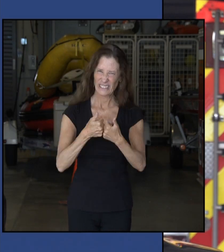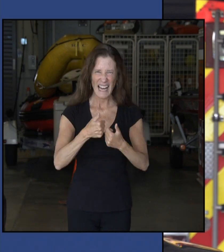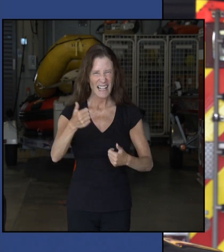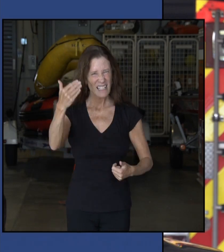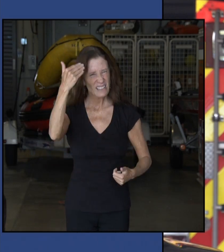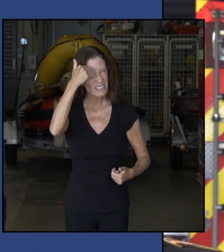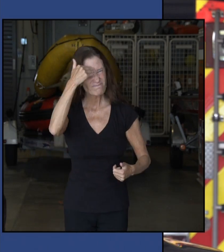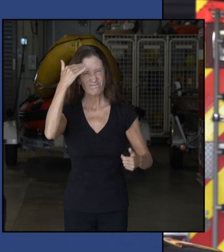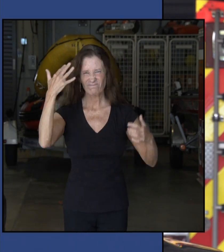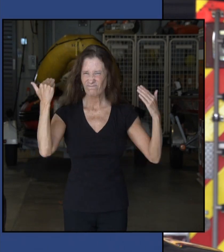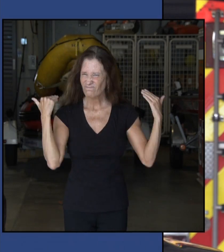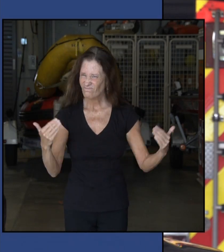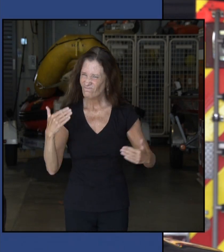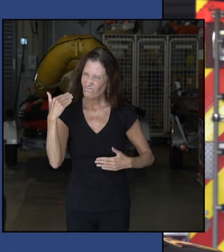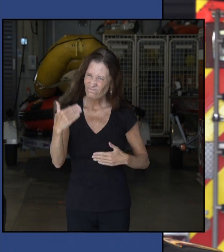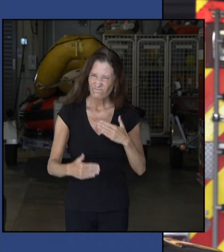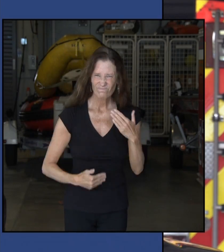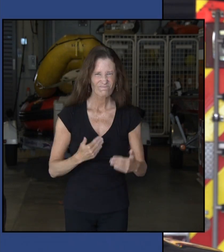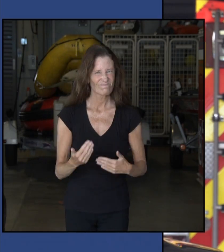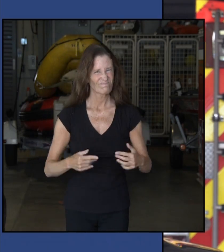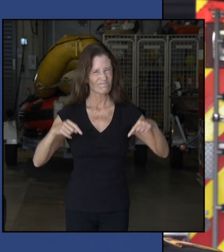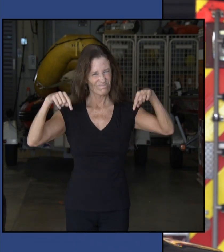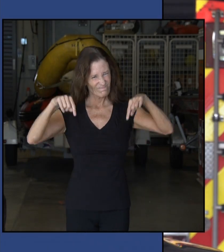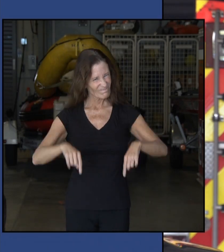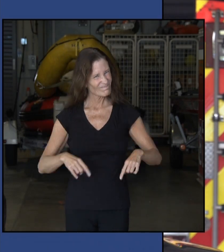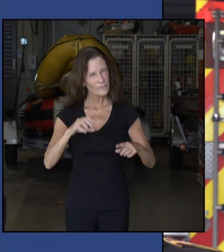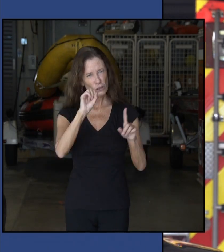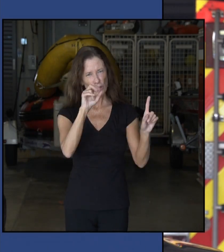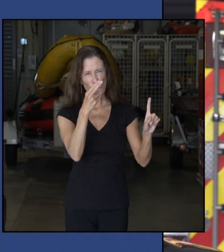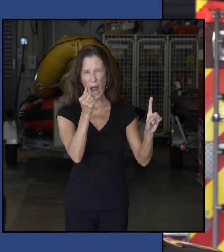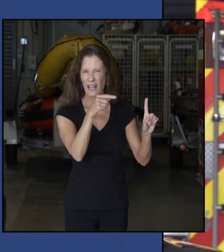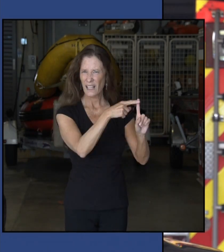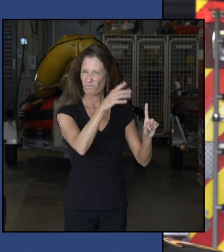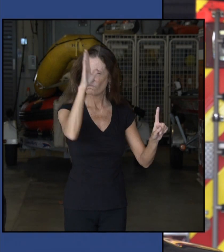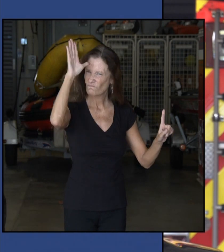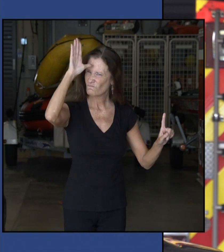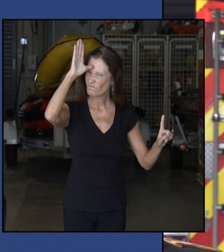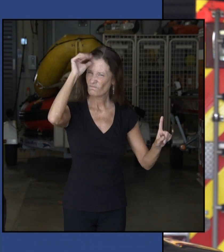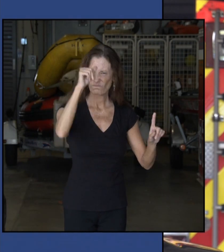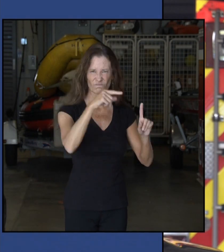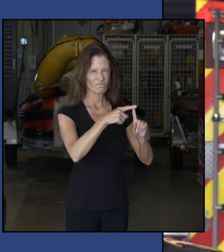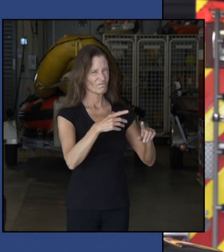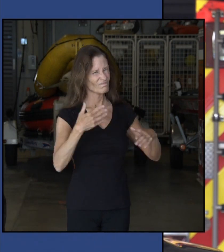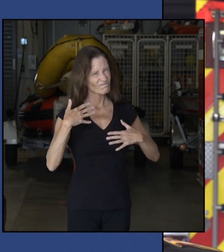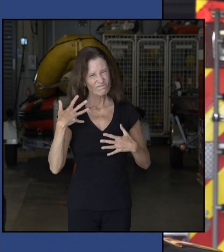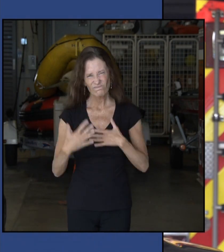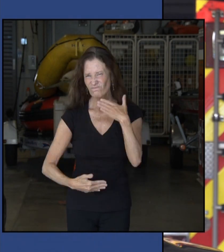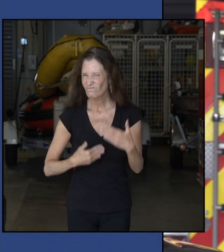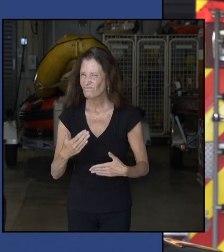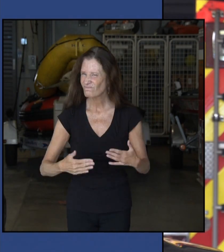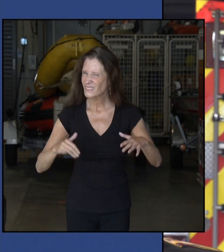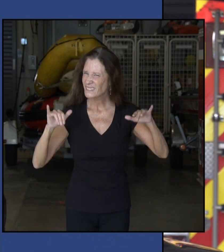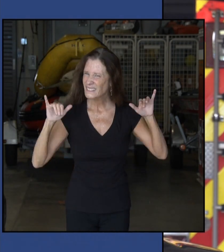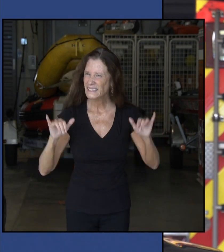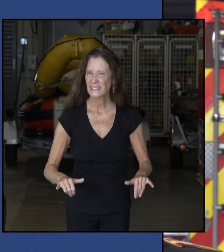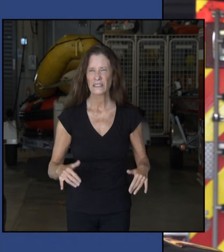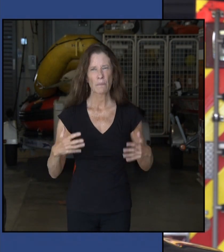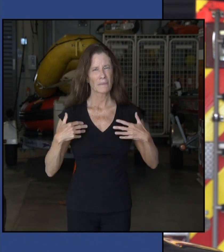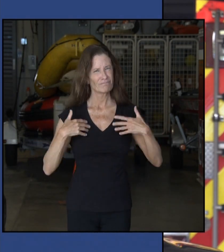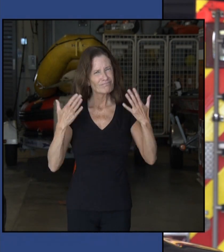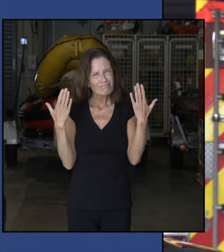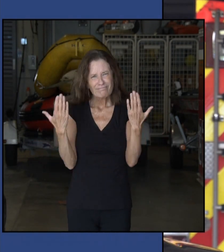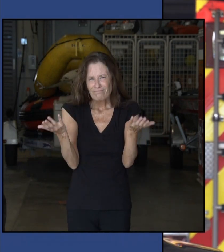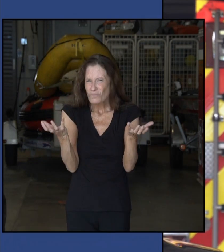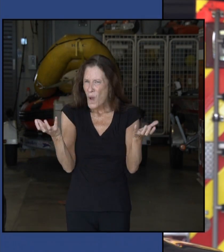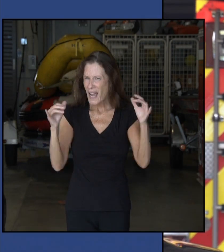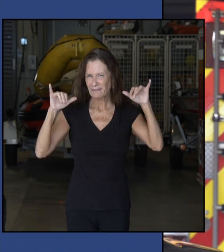Susquehanna Township have been inspiring. On many occasions, they have contacted our police department and our government center for advice,